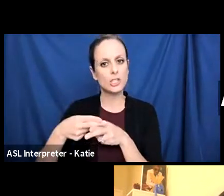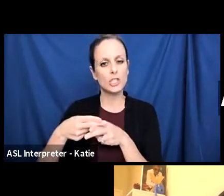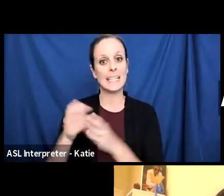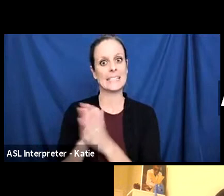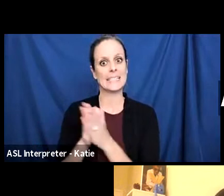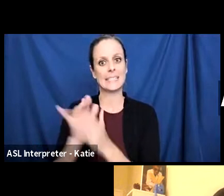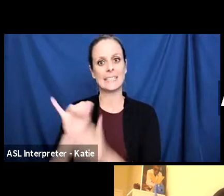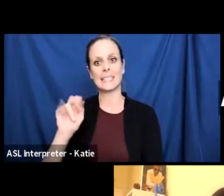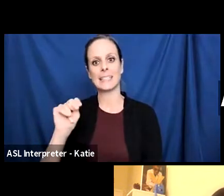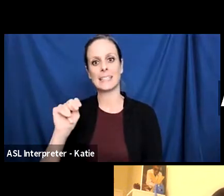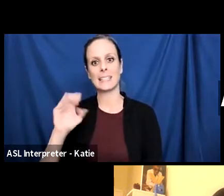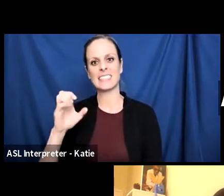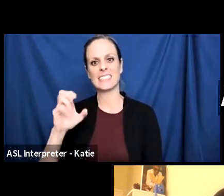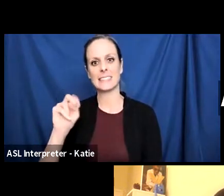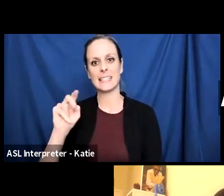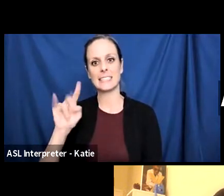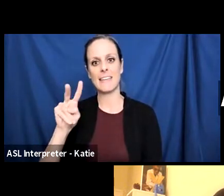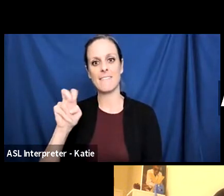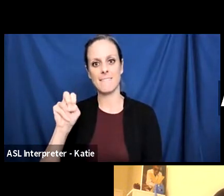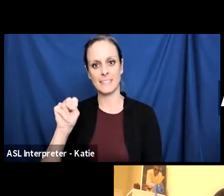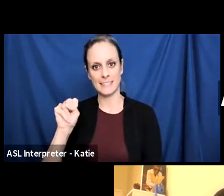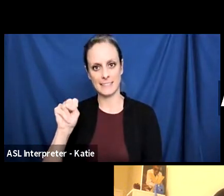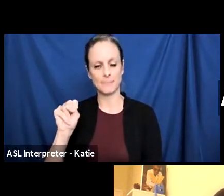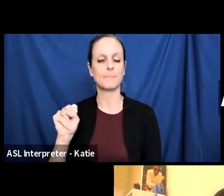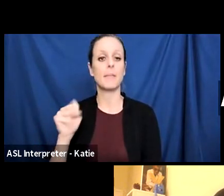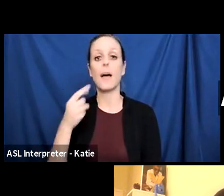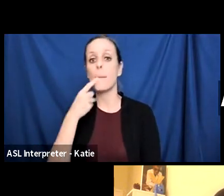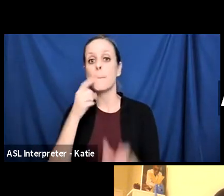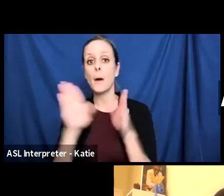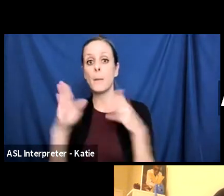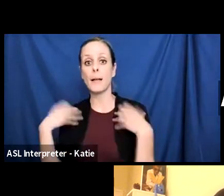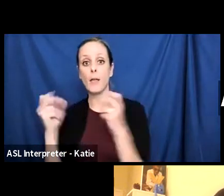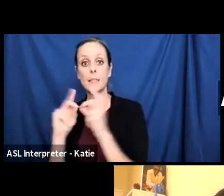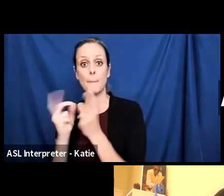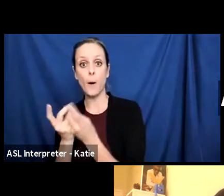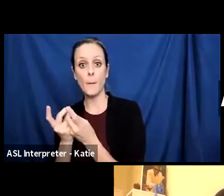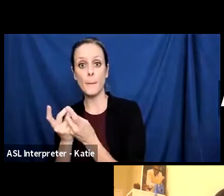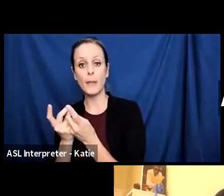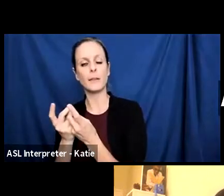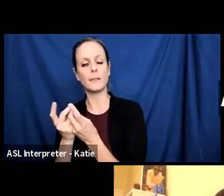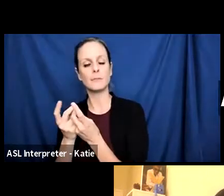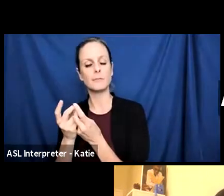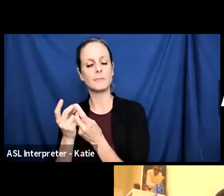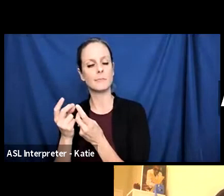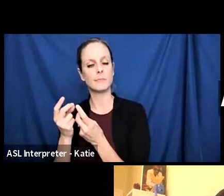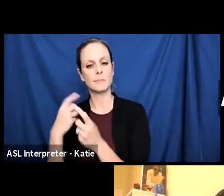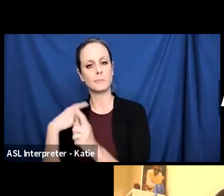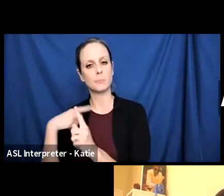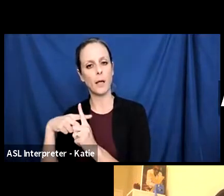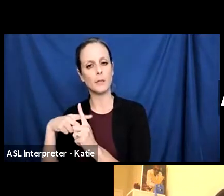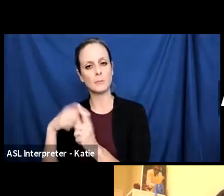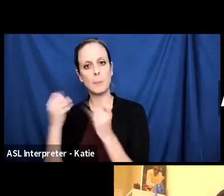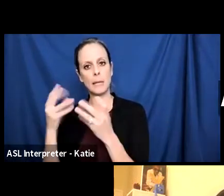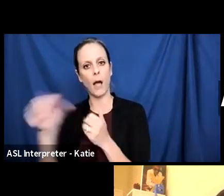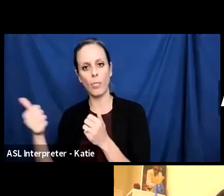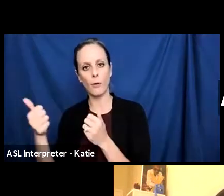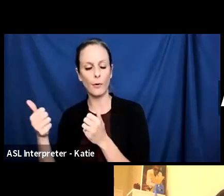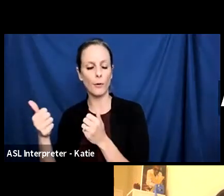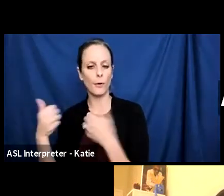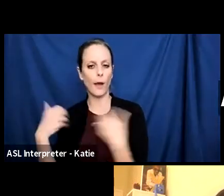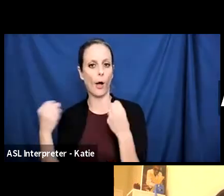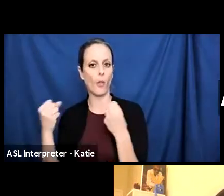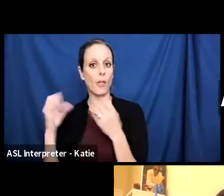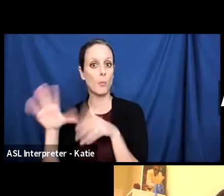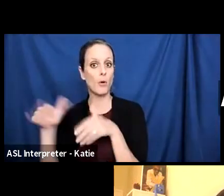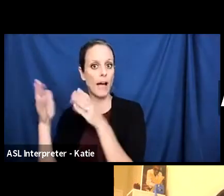incentives. And the public health department, along with a lot of other, health providers, are